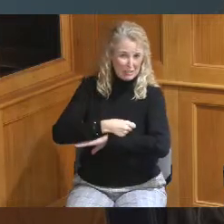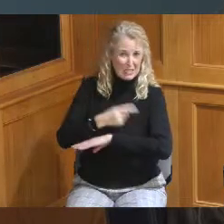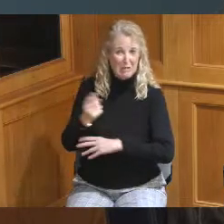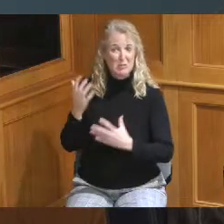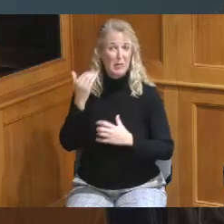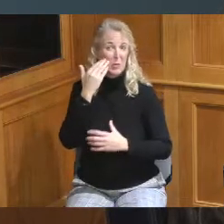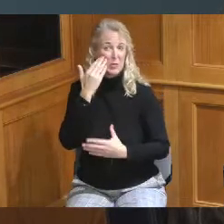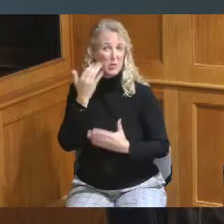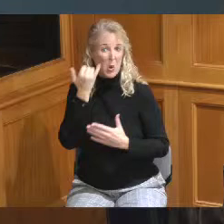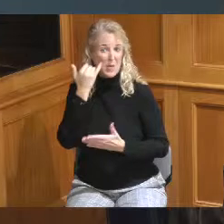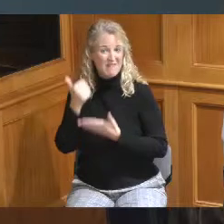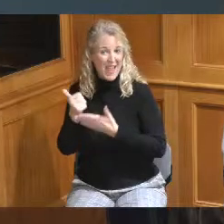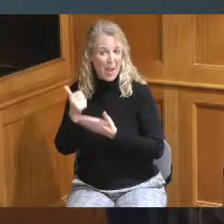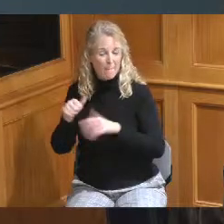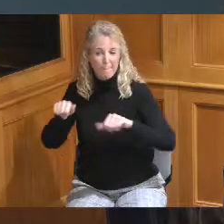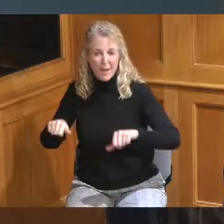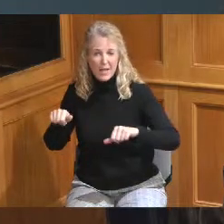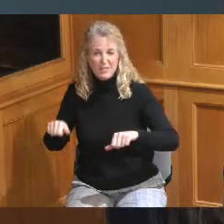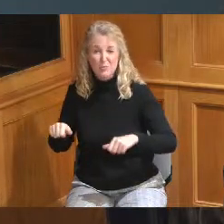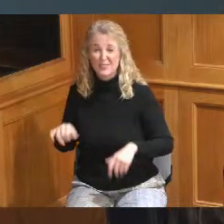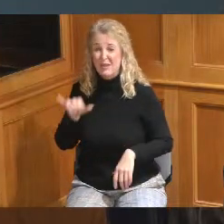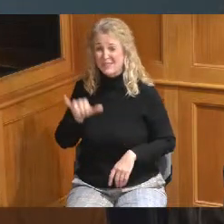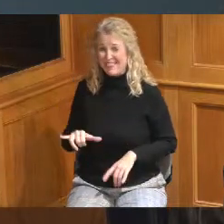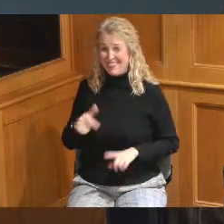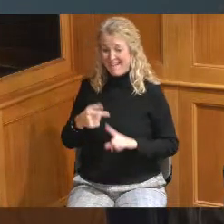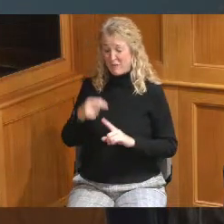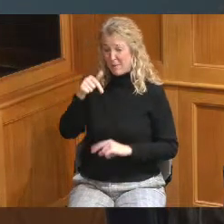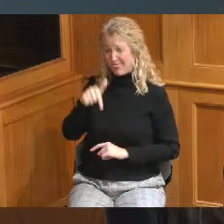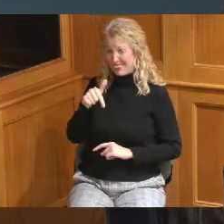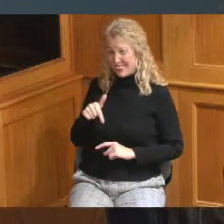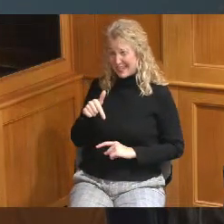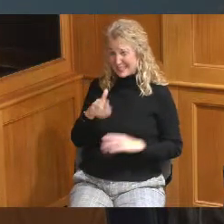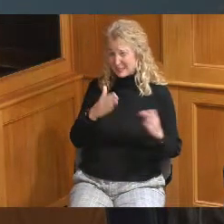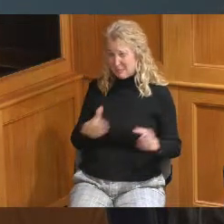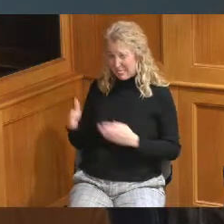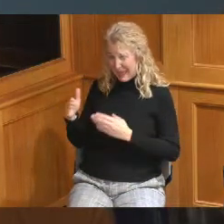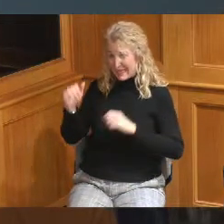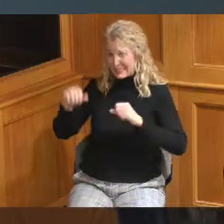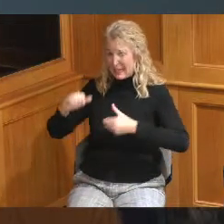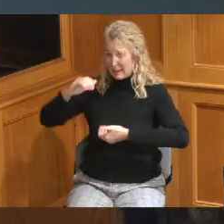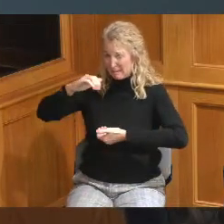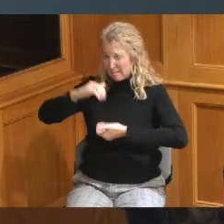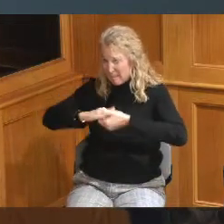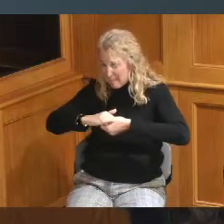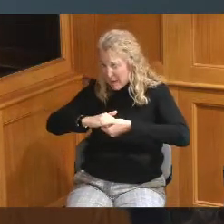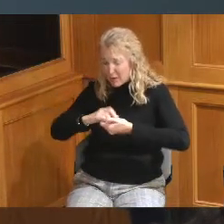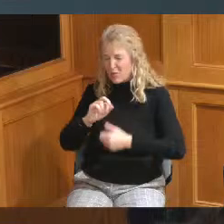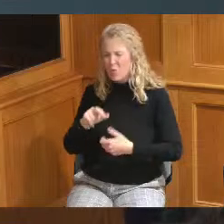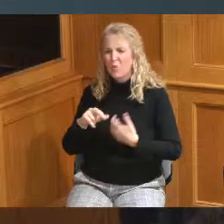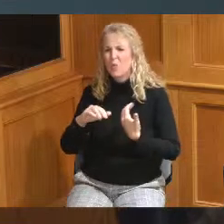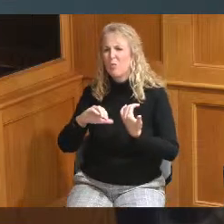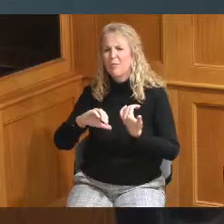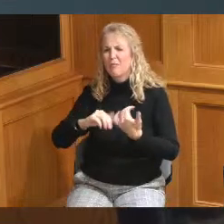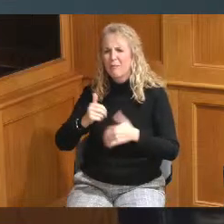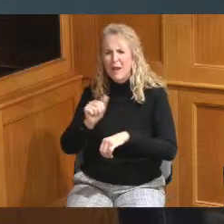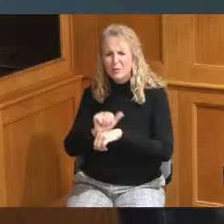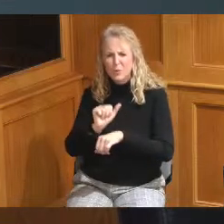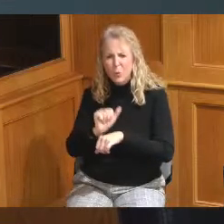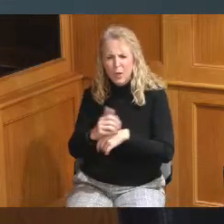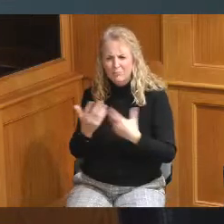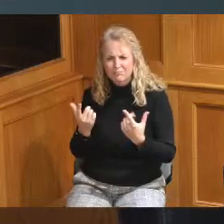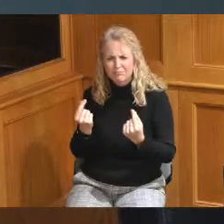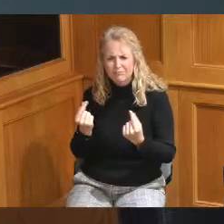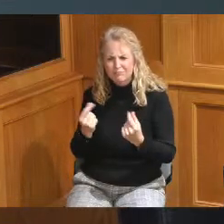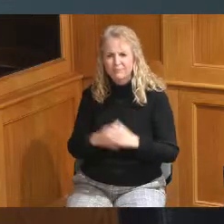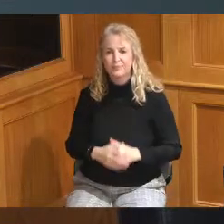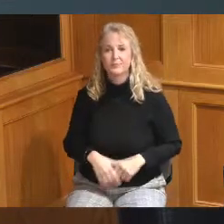some help. Would that come from something like this? Would they be able to partner, or would that be part of what we're doing as